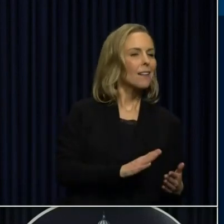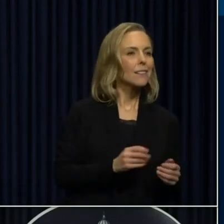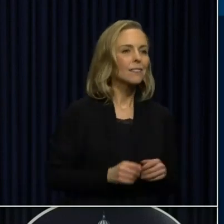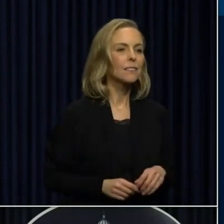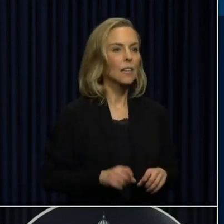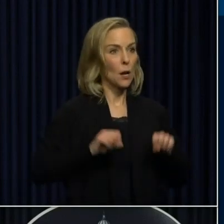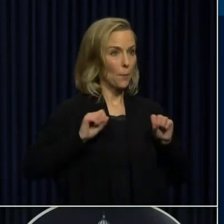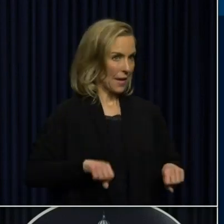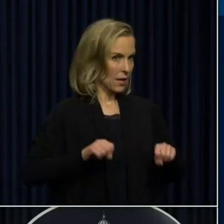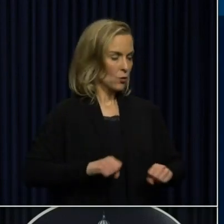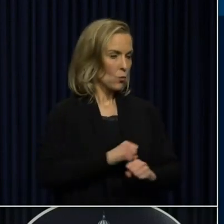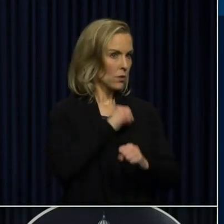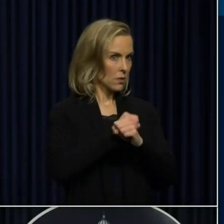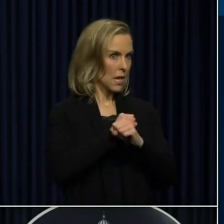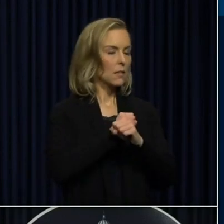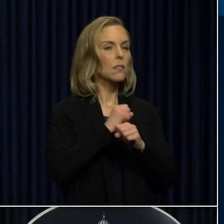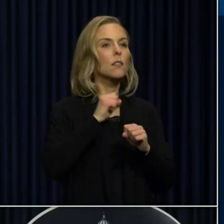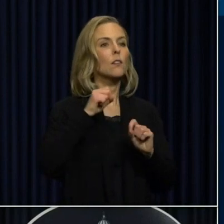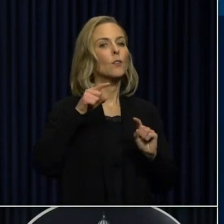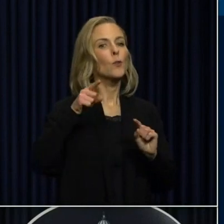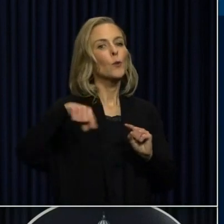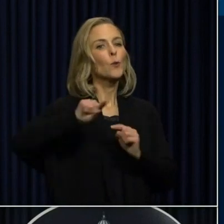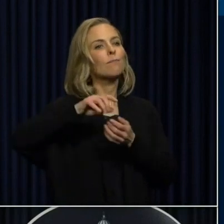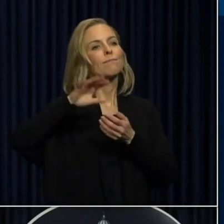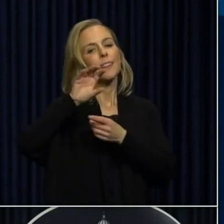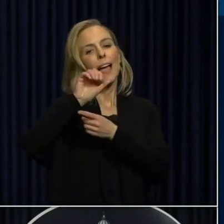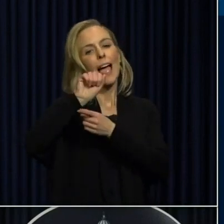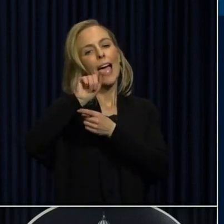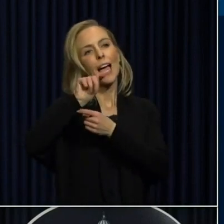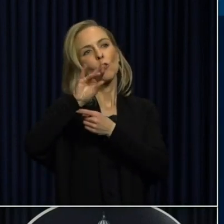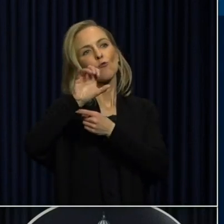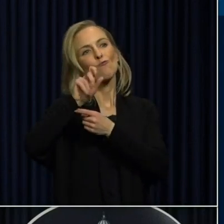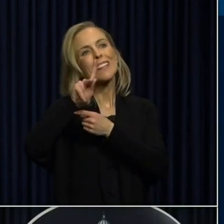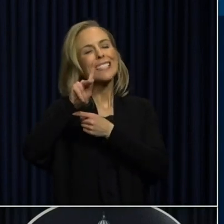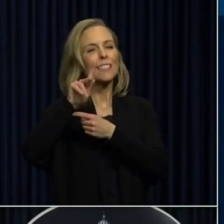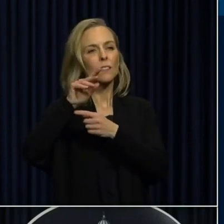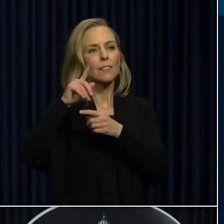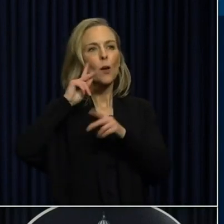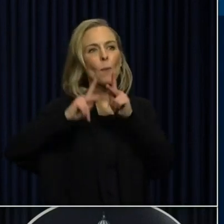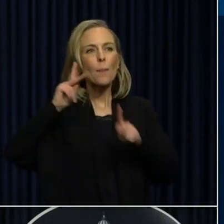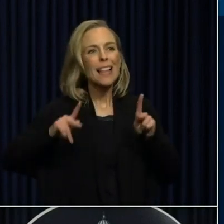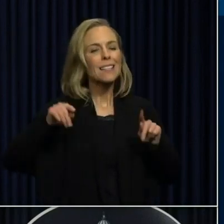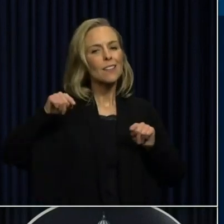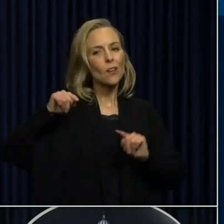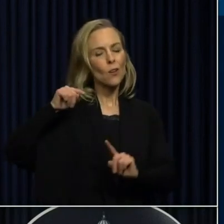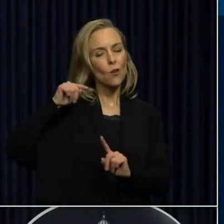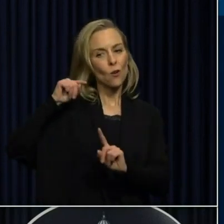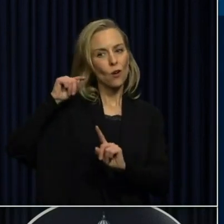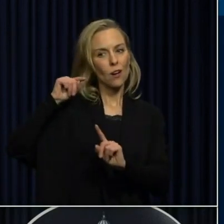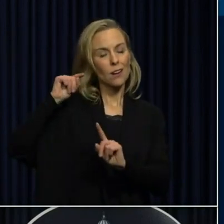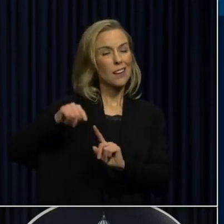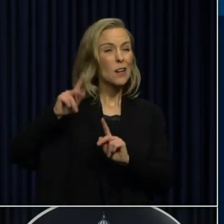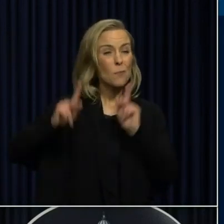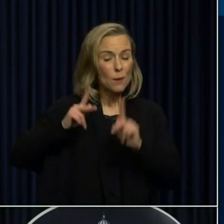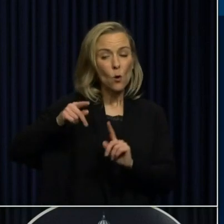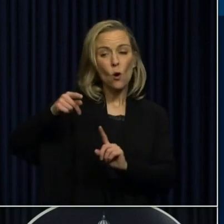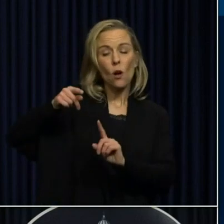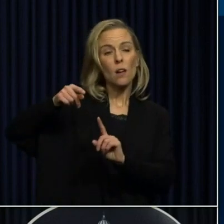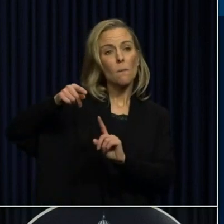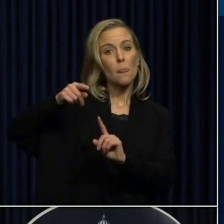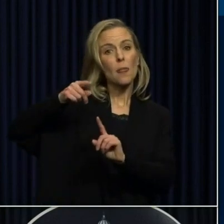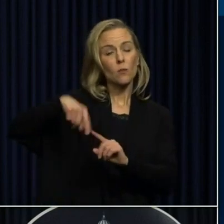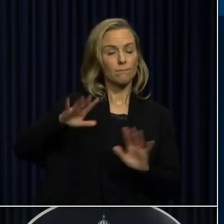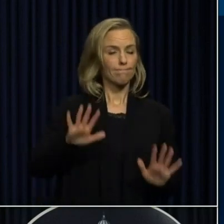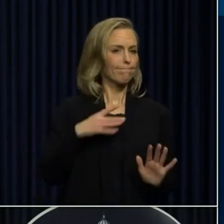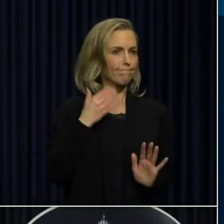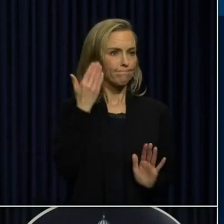Ability to protect at-risk populations. Secretary Freelander talked about our steps here, and I didn't know that the